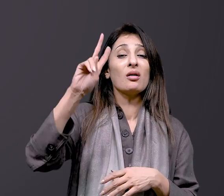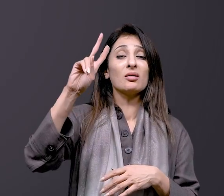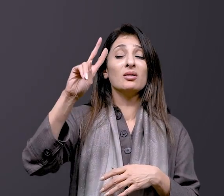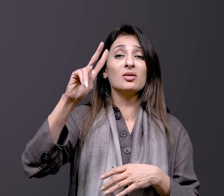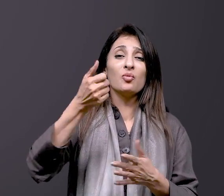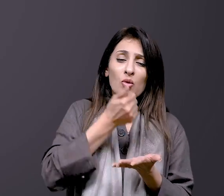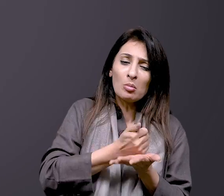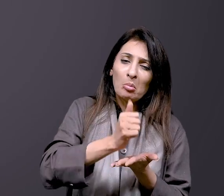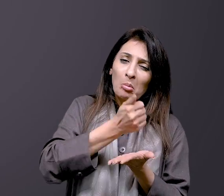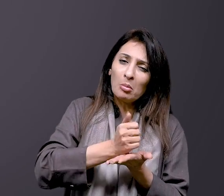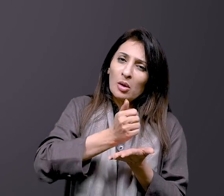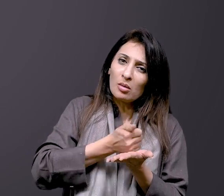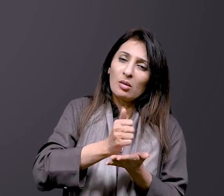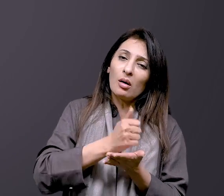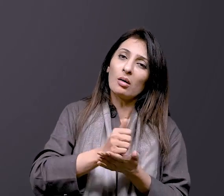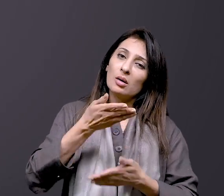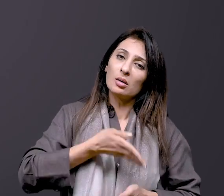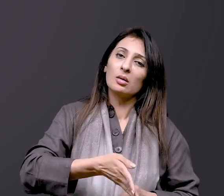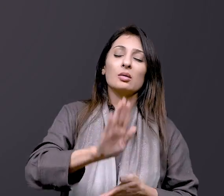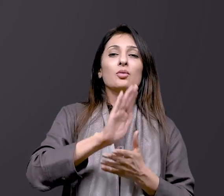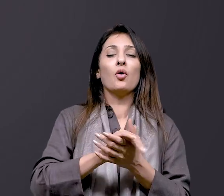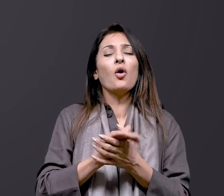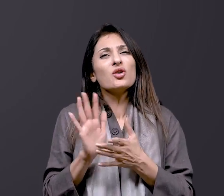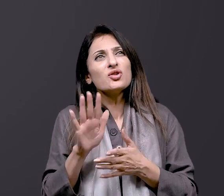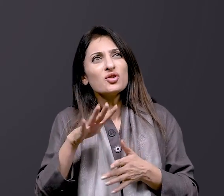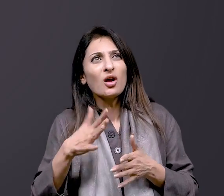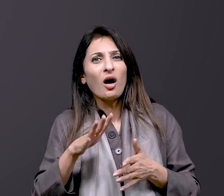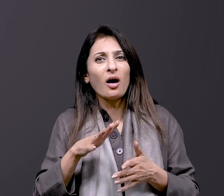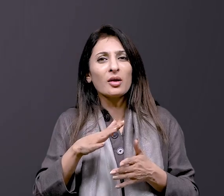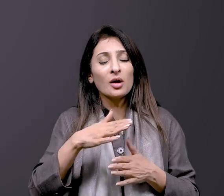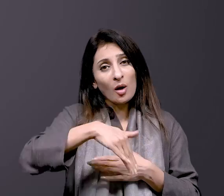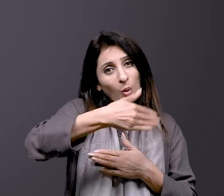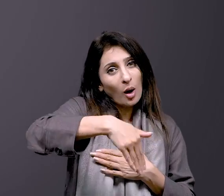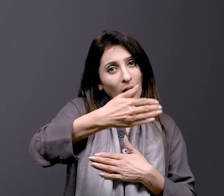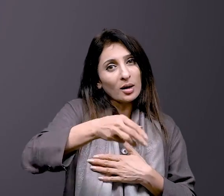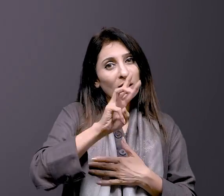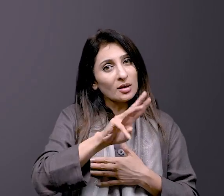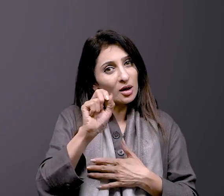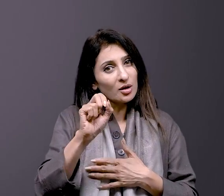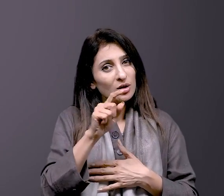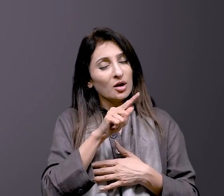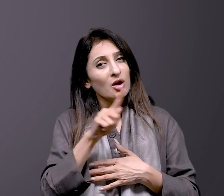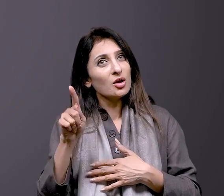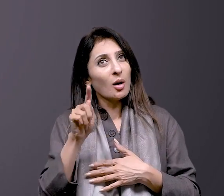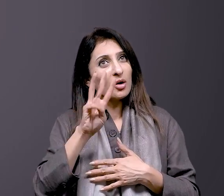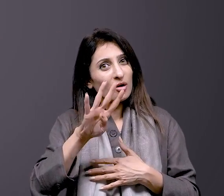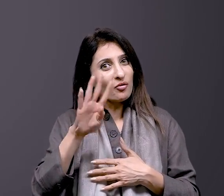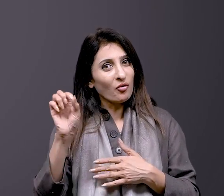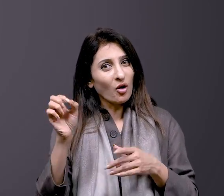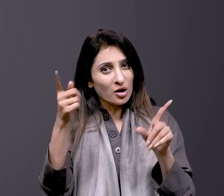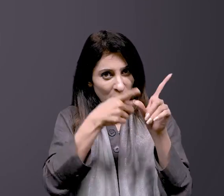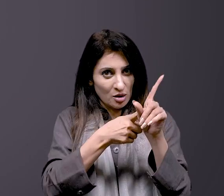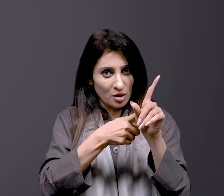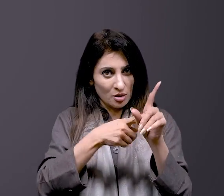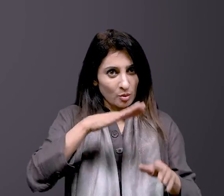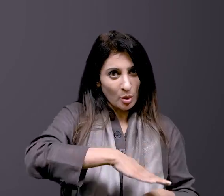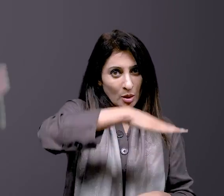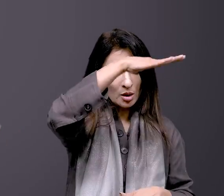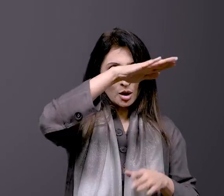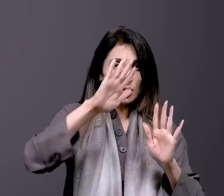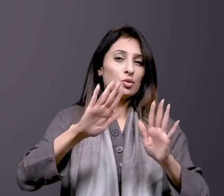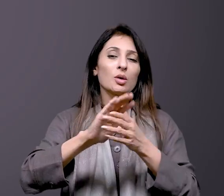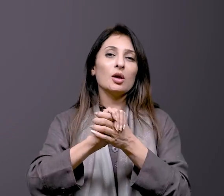have eating disorders, they will have basic anxiety issues, they will have trouble sleeping, they will